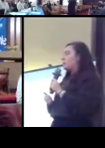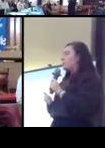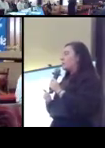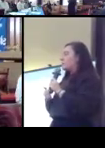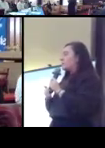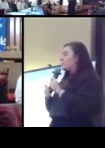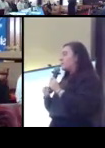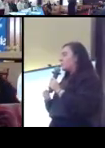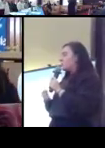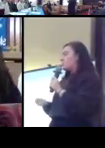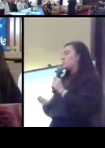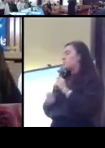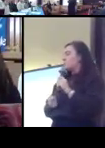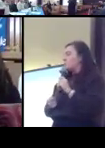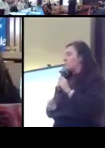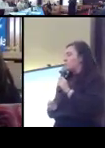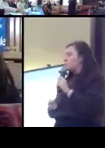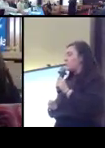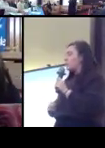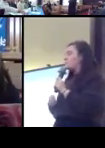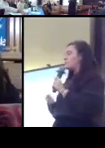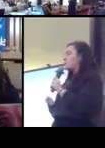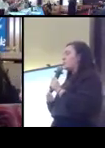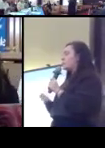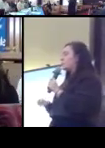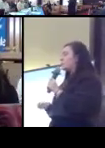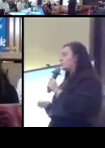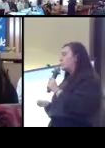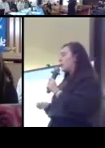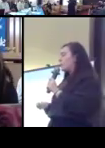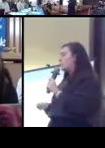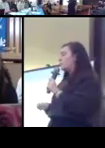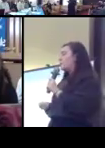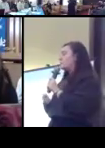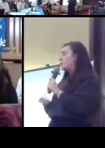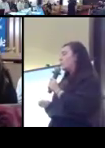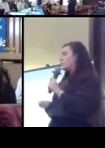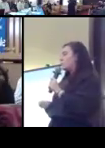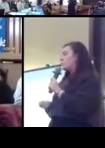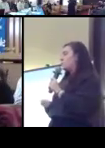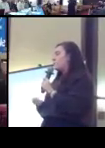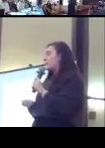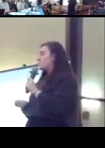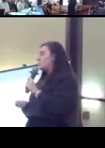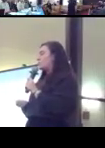area, identifying a cultural district with the Green Boulevard, state arts and cultural economy, and